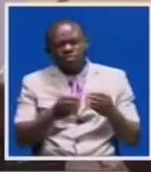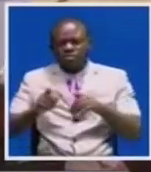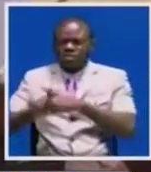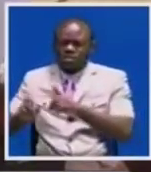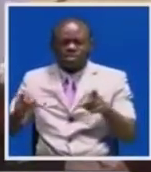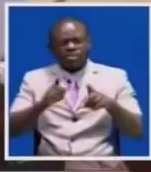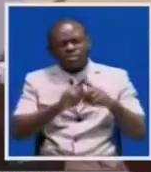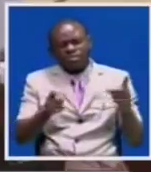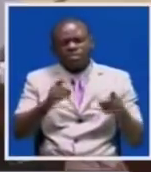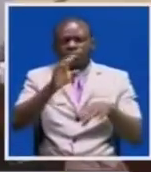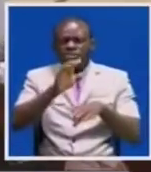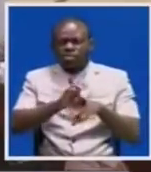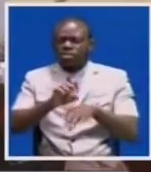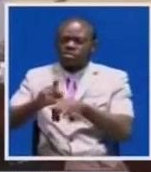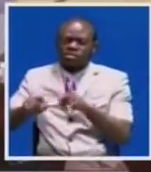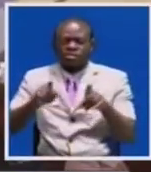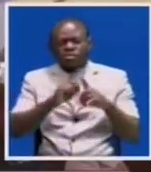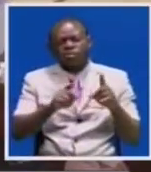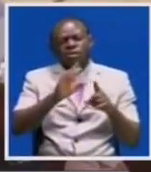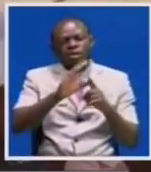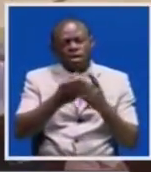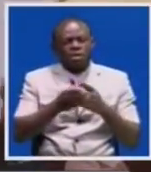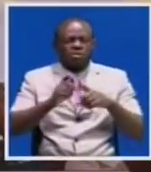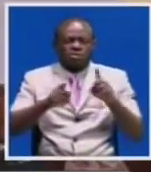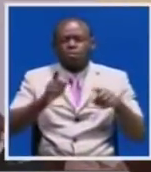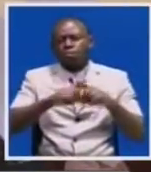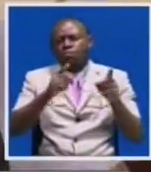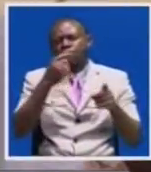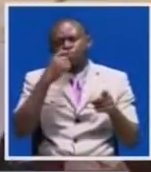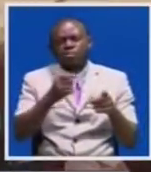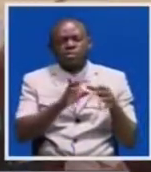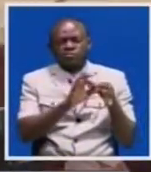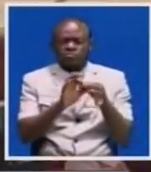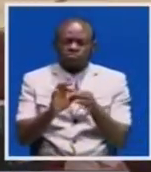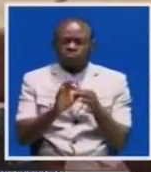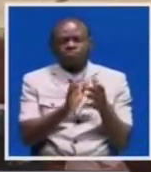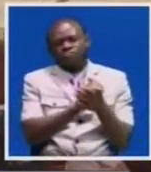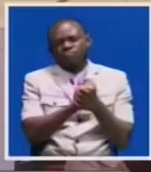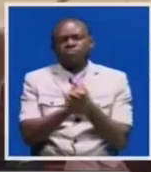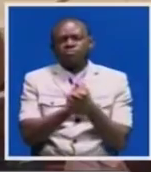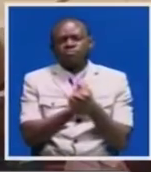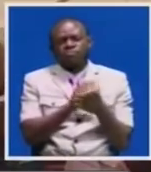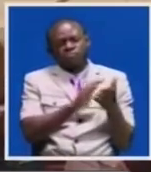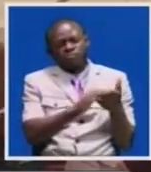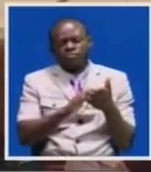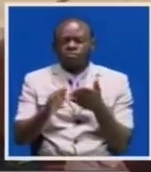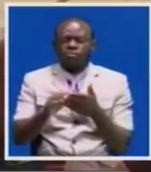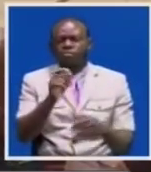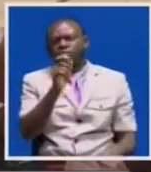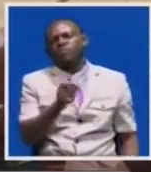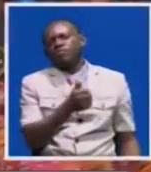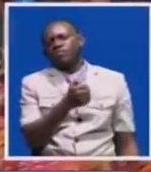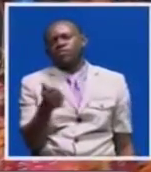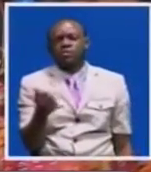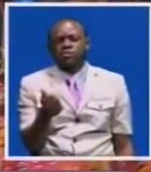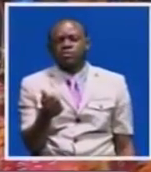religious, and cultural inclinations. Let us emulate the extraordinary spirit of